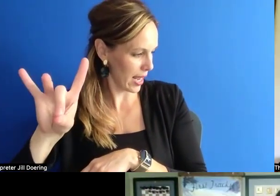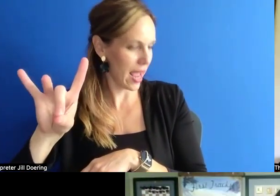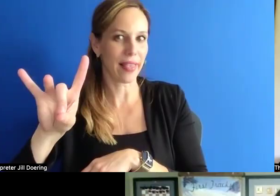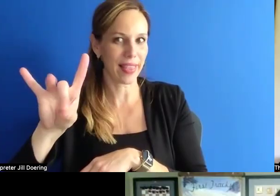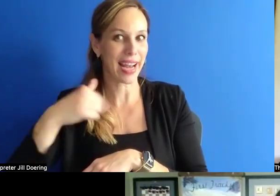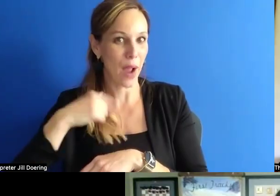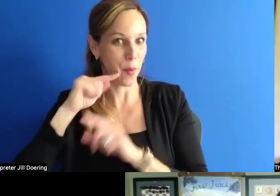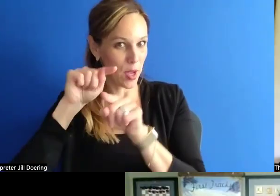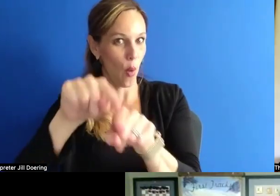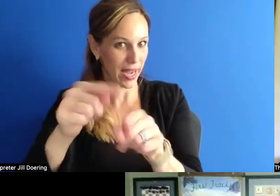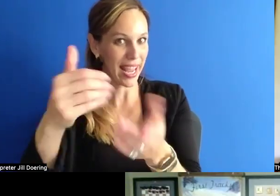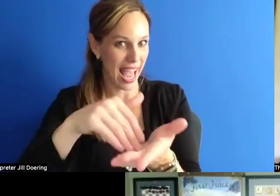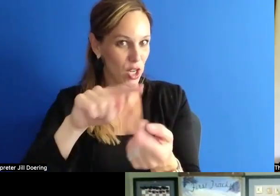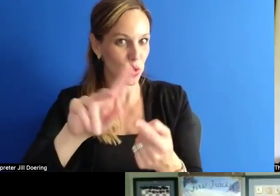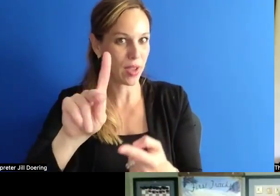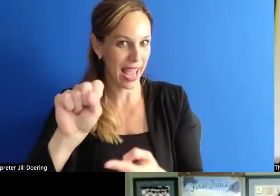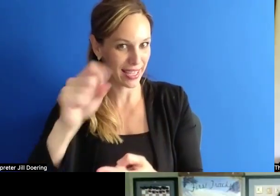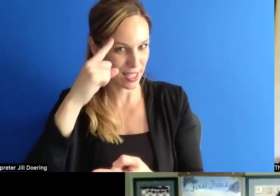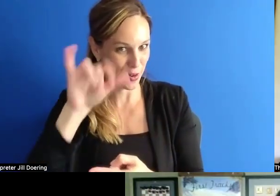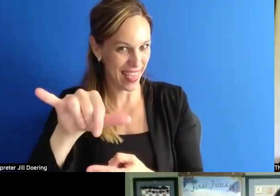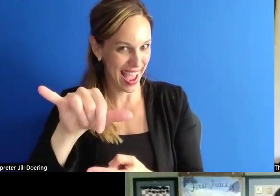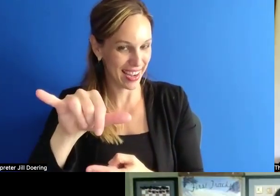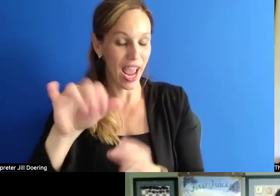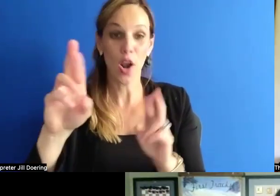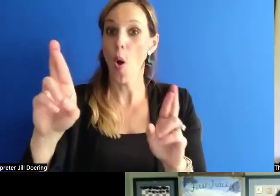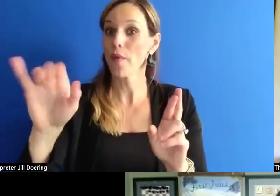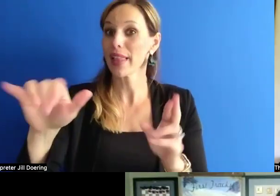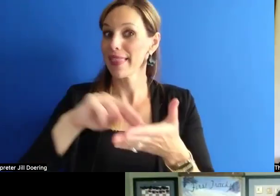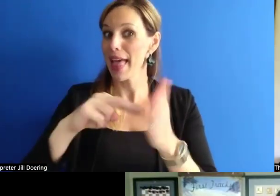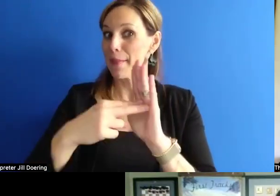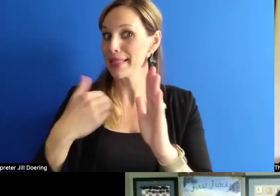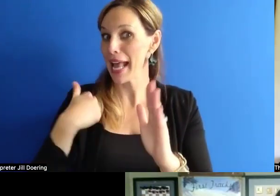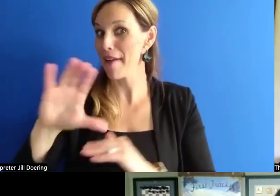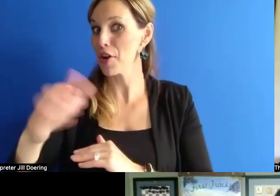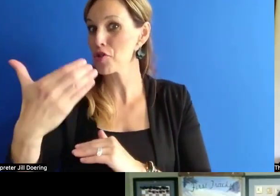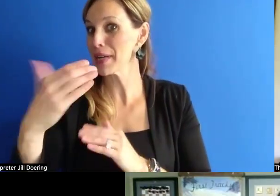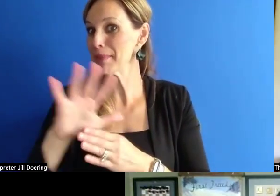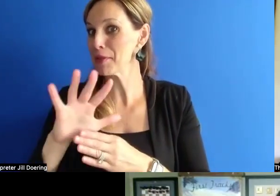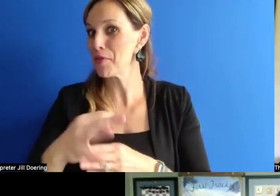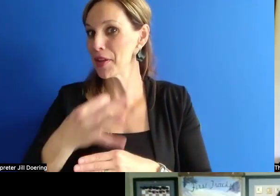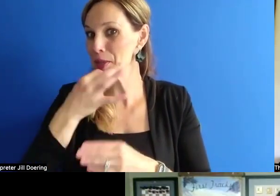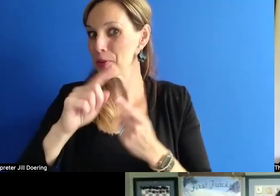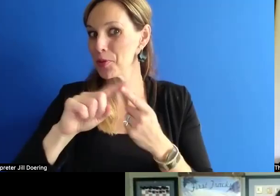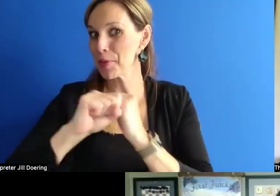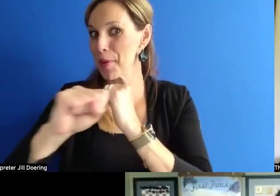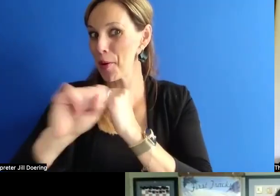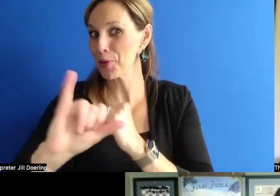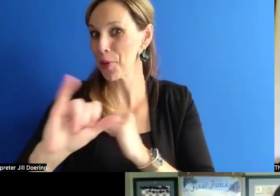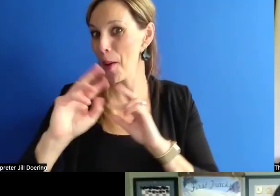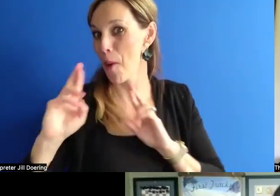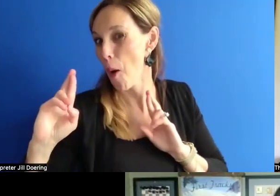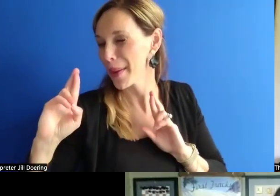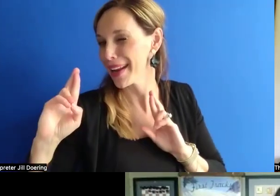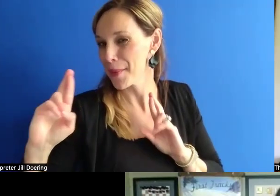in Kansas for that. And hopefully that means I have a Christmas movie to promote because hopefully.